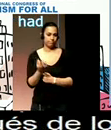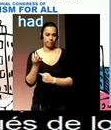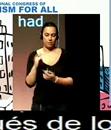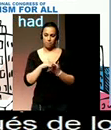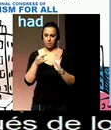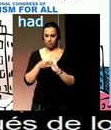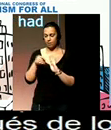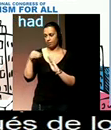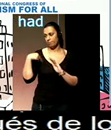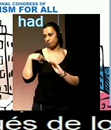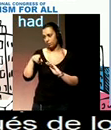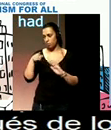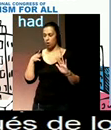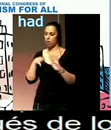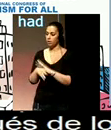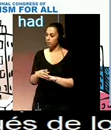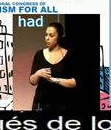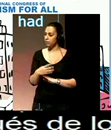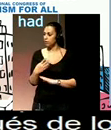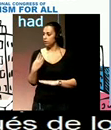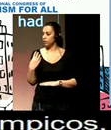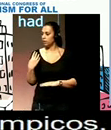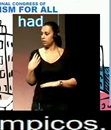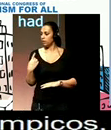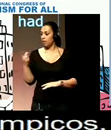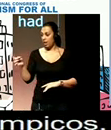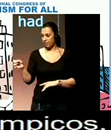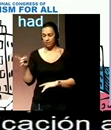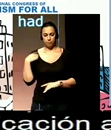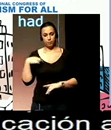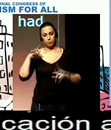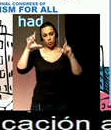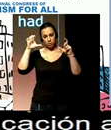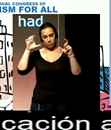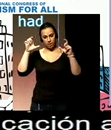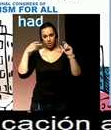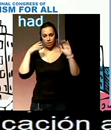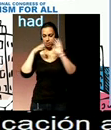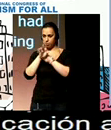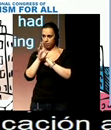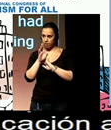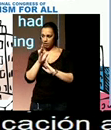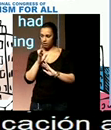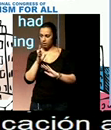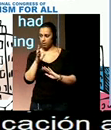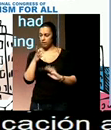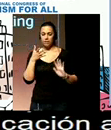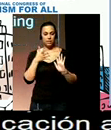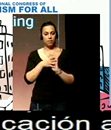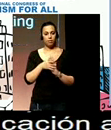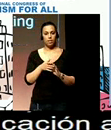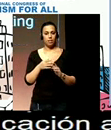Achieving access here was no less than making the impossible possible. Visitors with